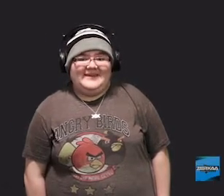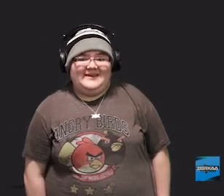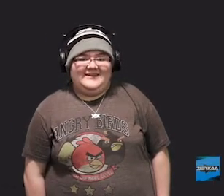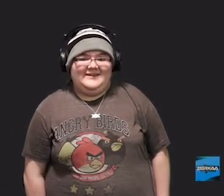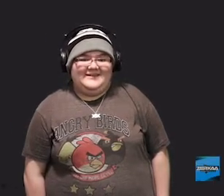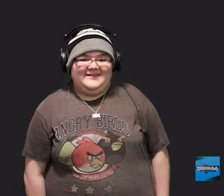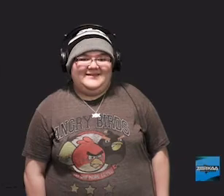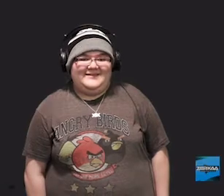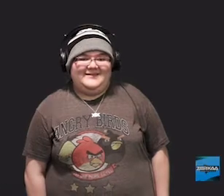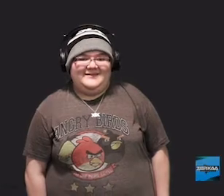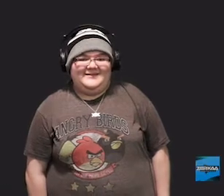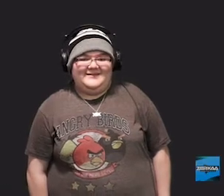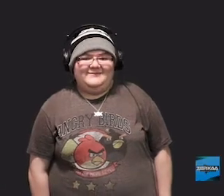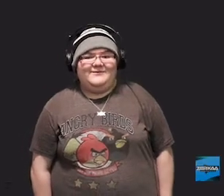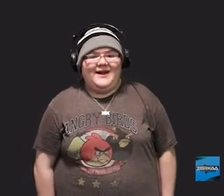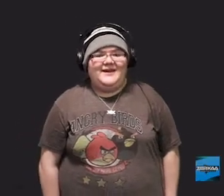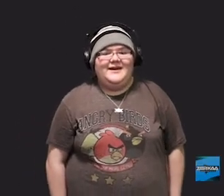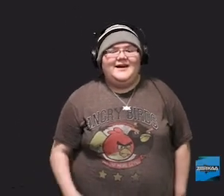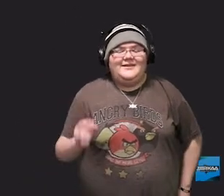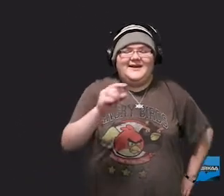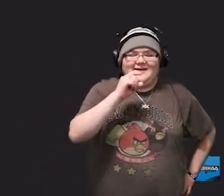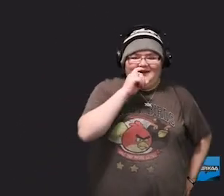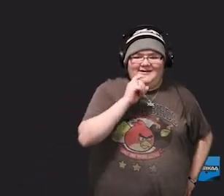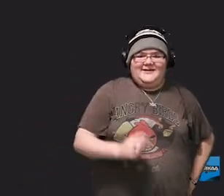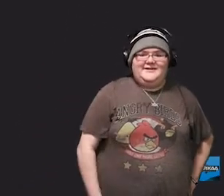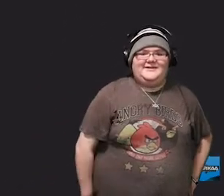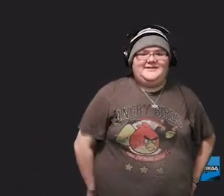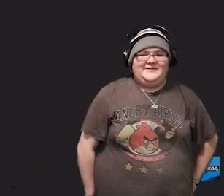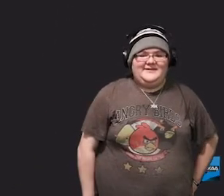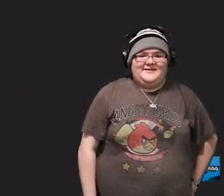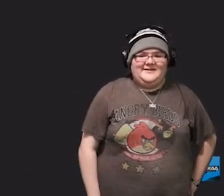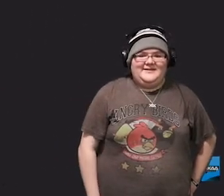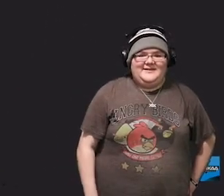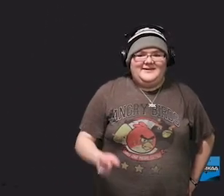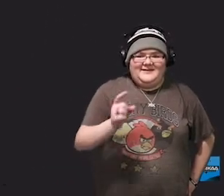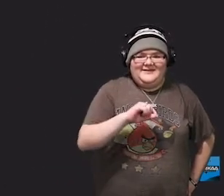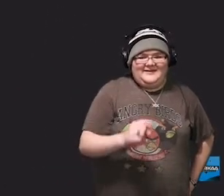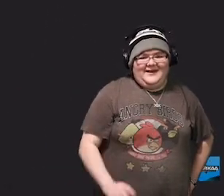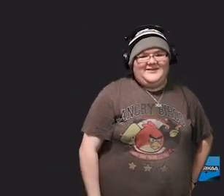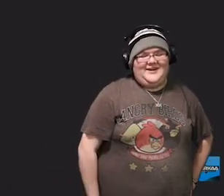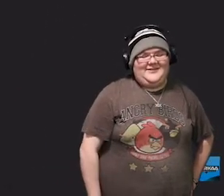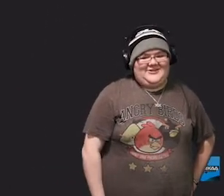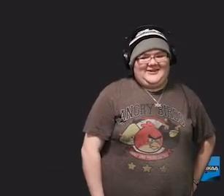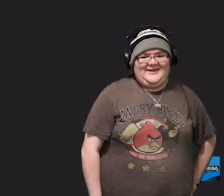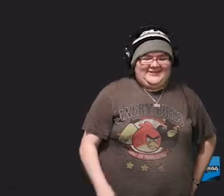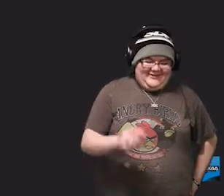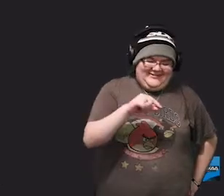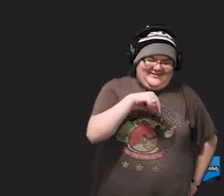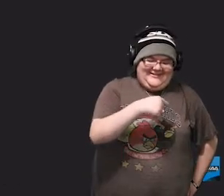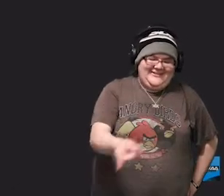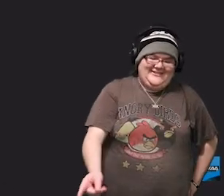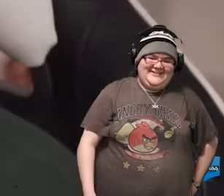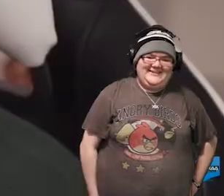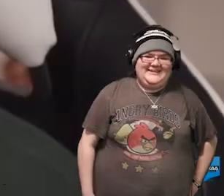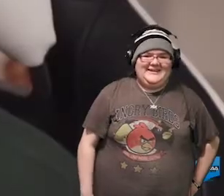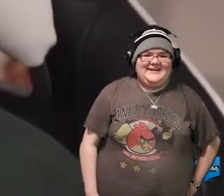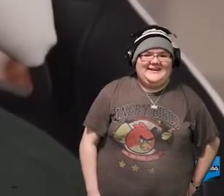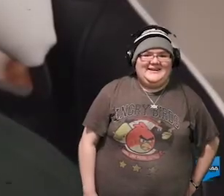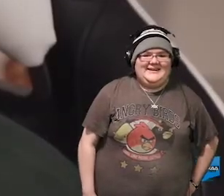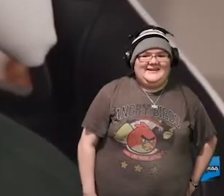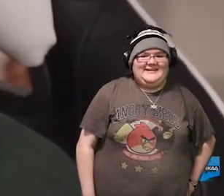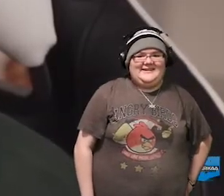shading and smudging it and stuff and make it look good. Like, I can't right? get textures. Like you've actually got sick textures there. You can definitely improve very, very slightly,